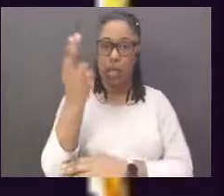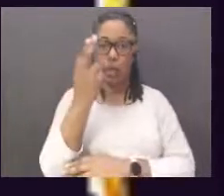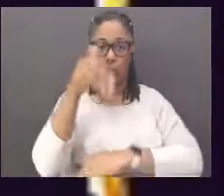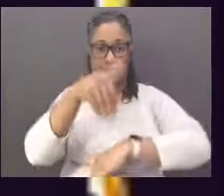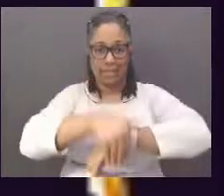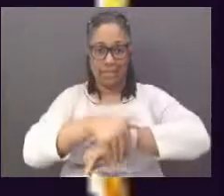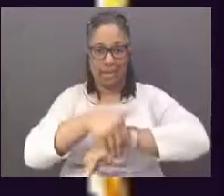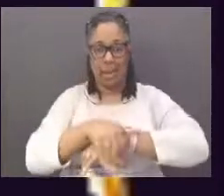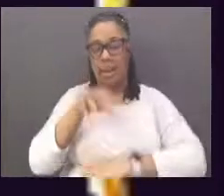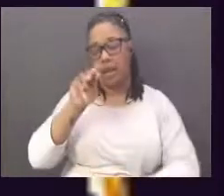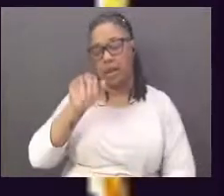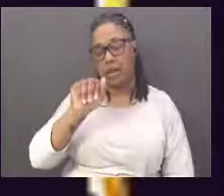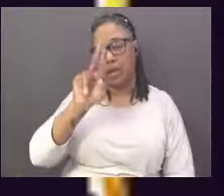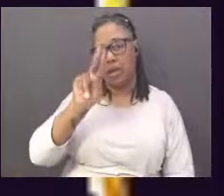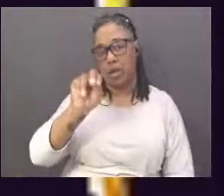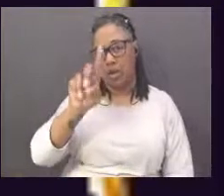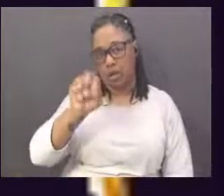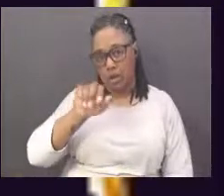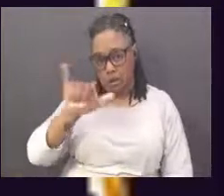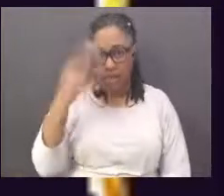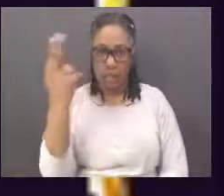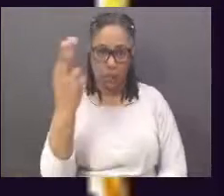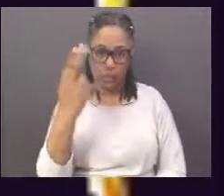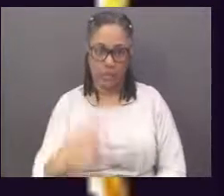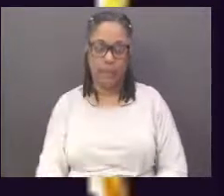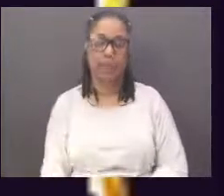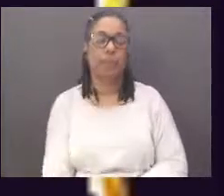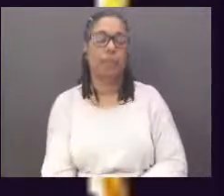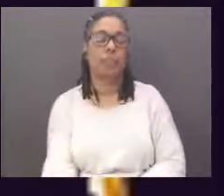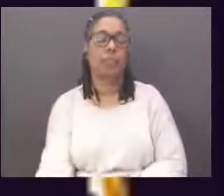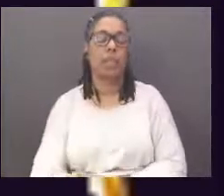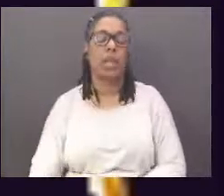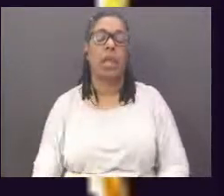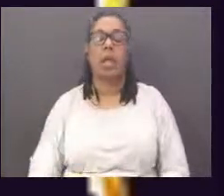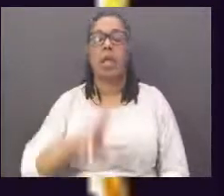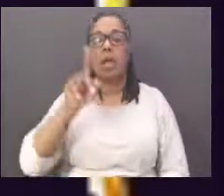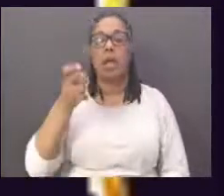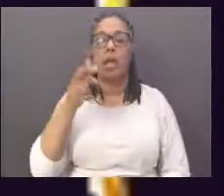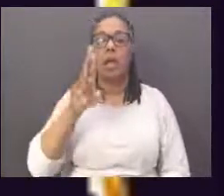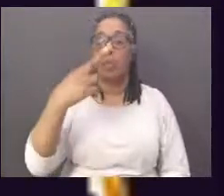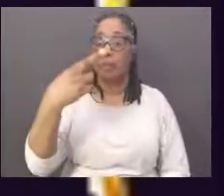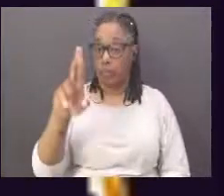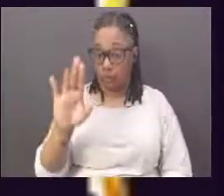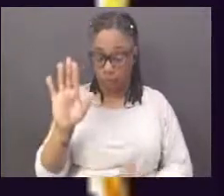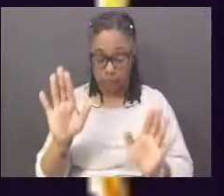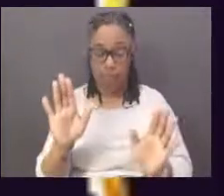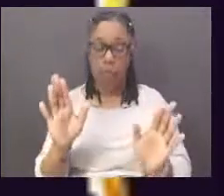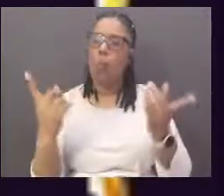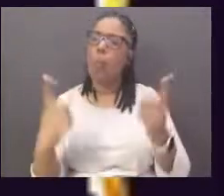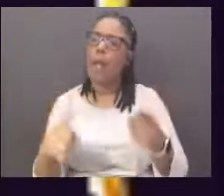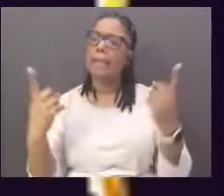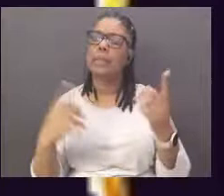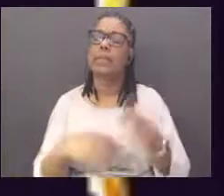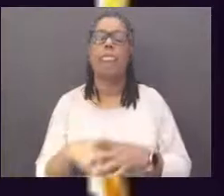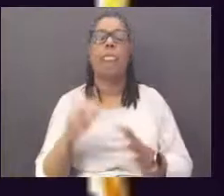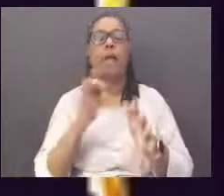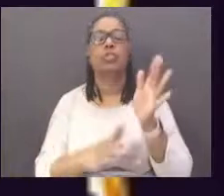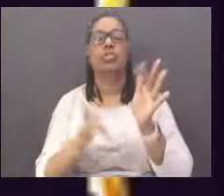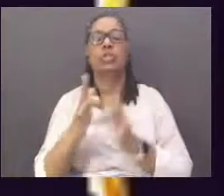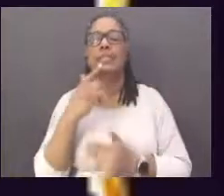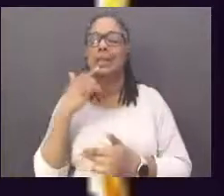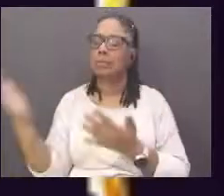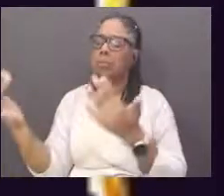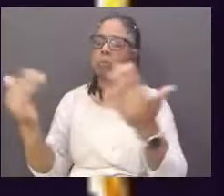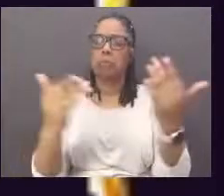Thursday, that they were in that upper room. And as they were in that upper room, Jesus gathered them and commanded their